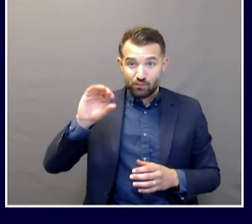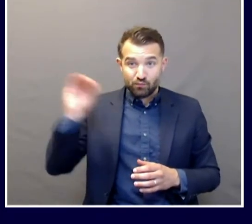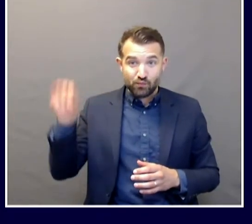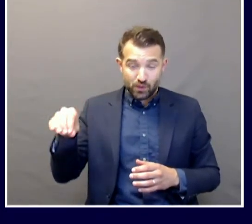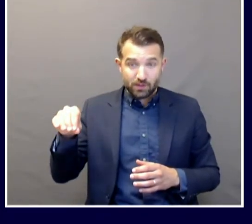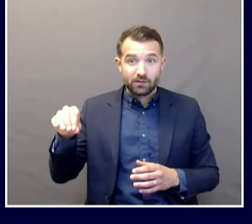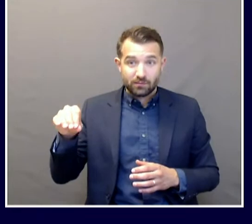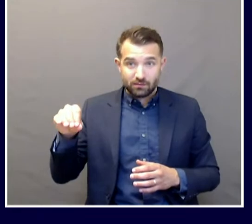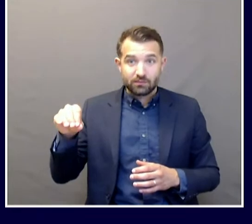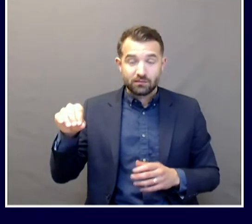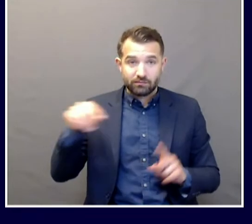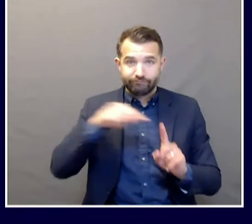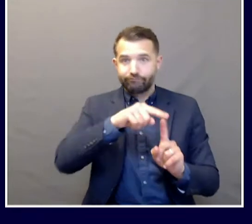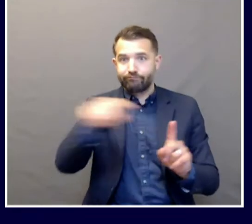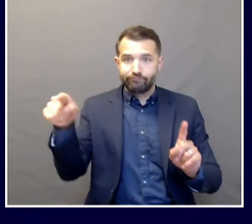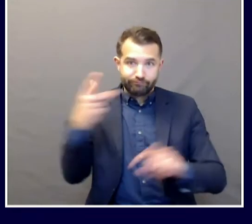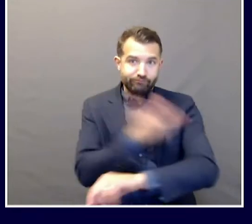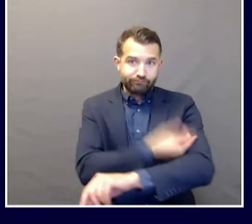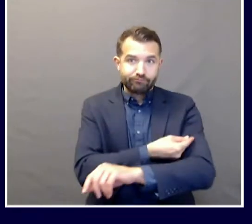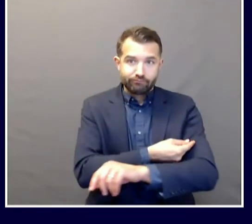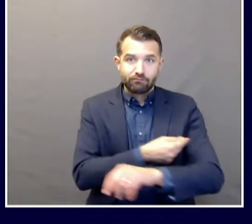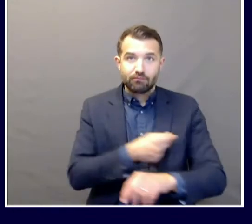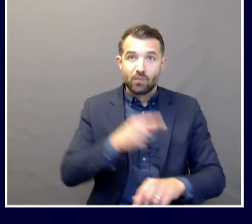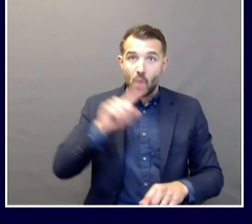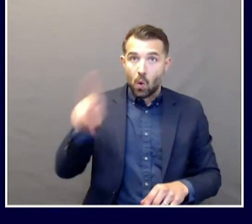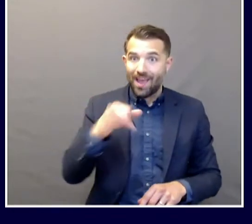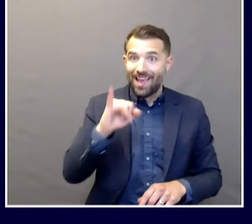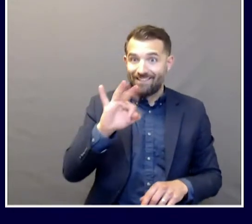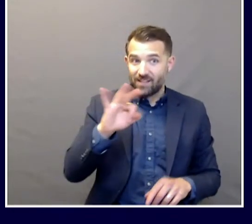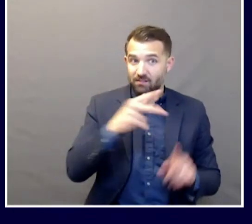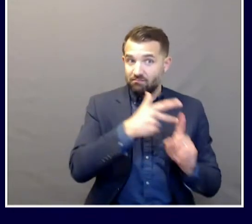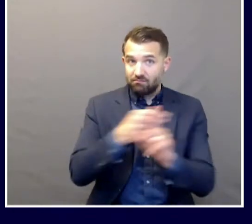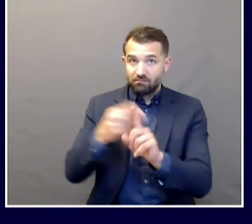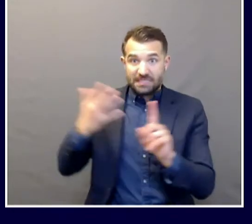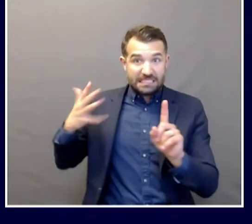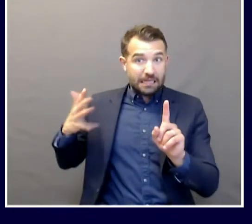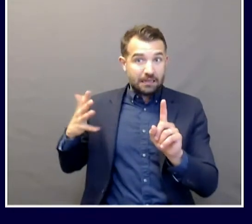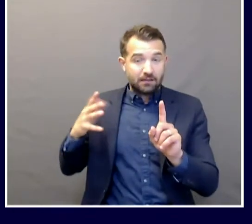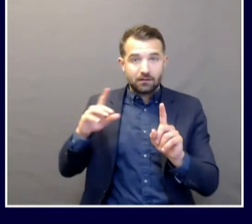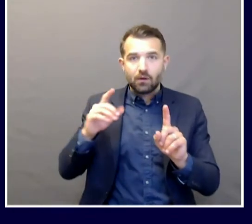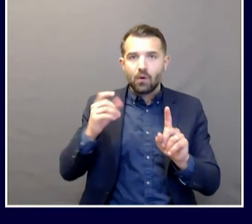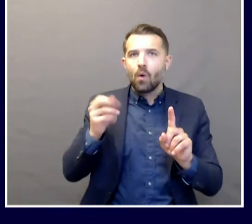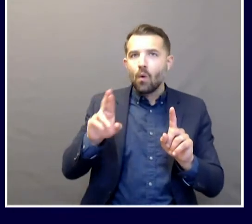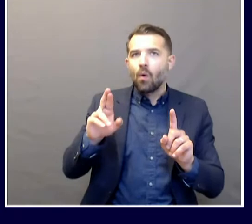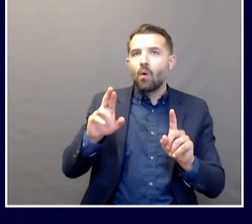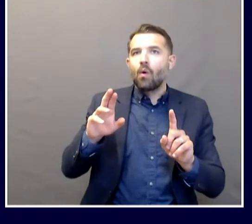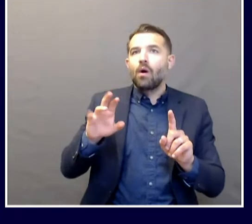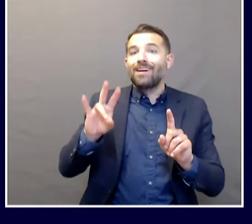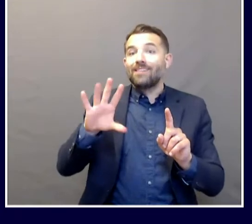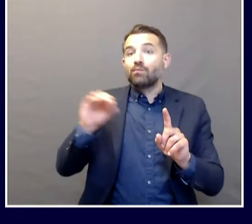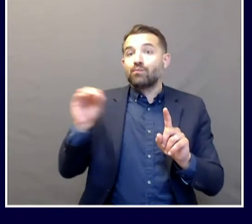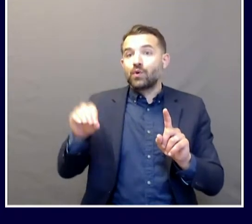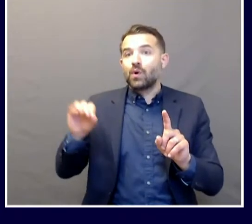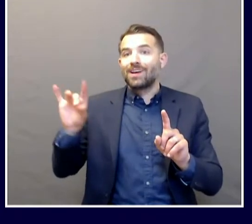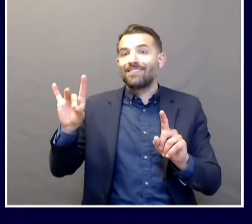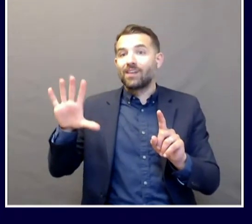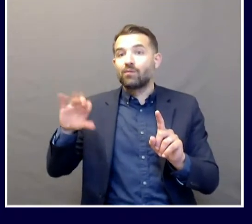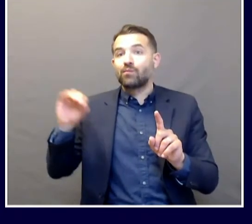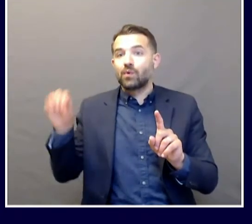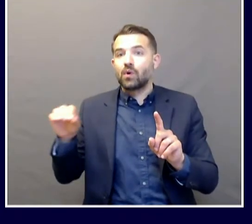Do they have enough immune response to be included in that number toward herd immunity? And if so, do you have any